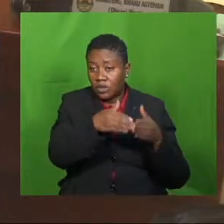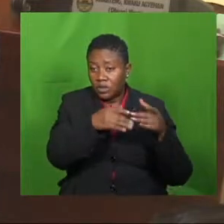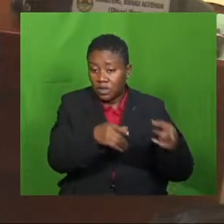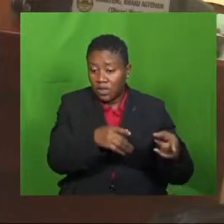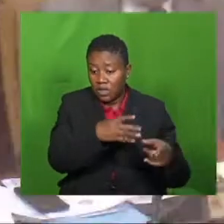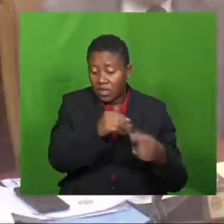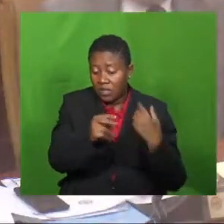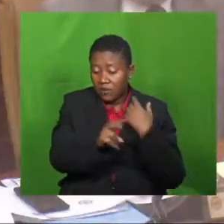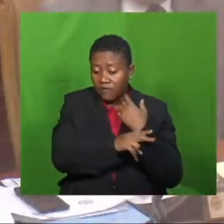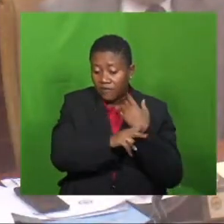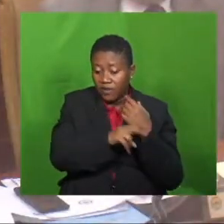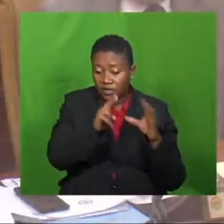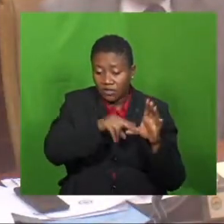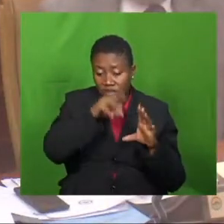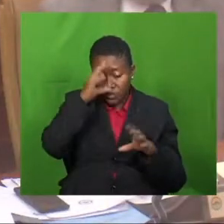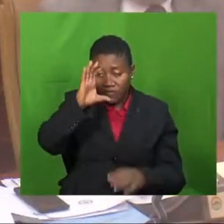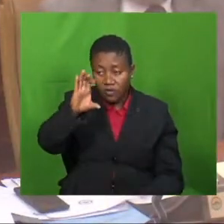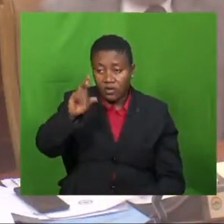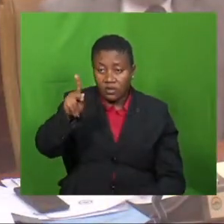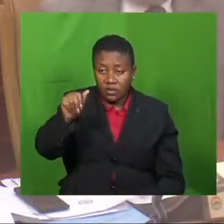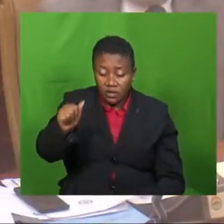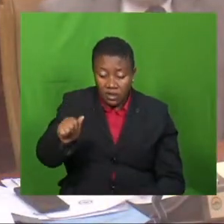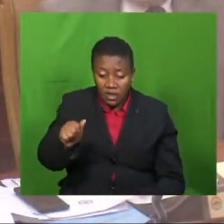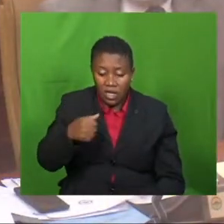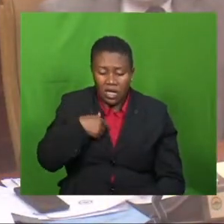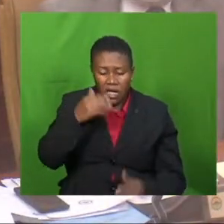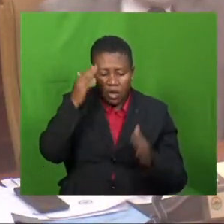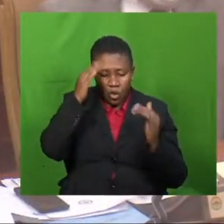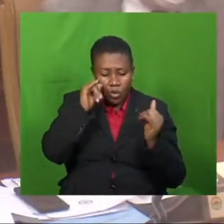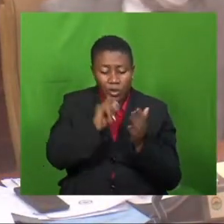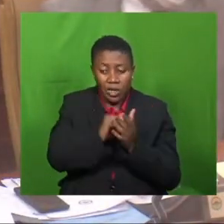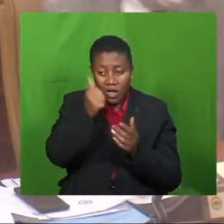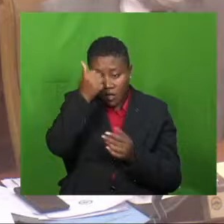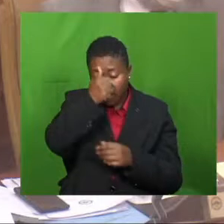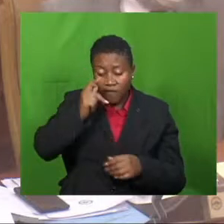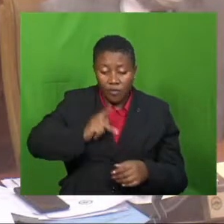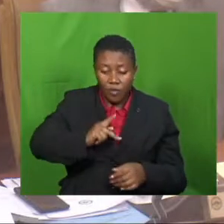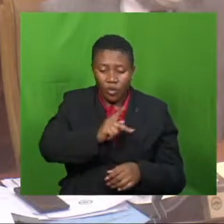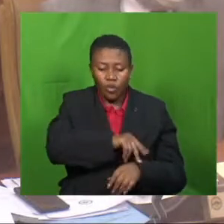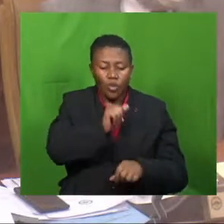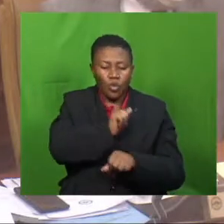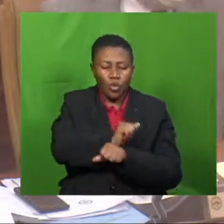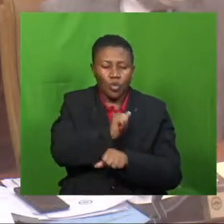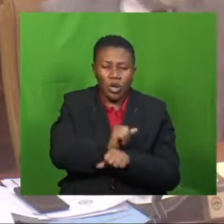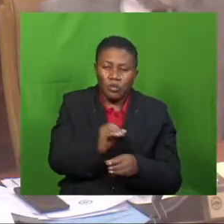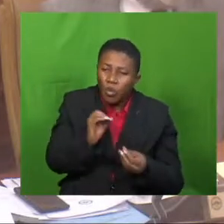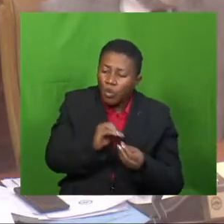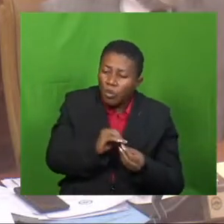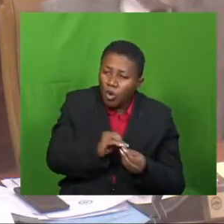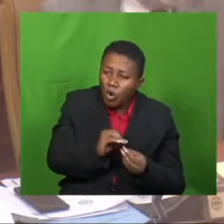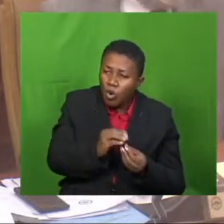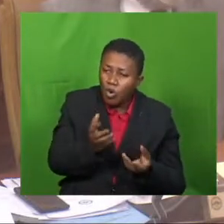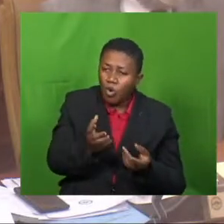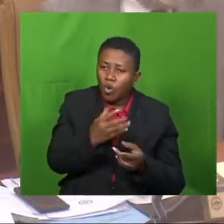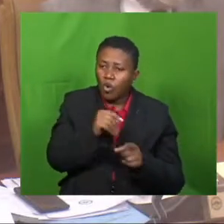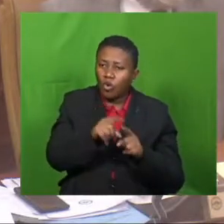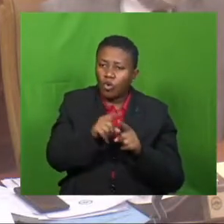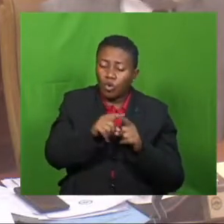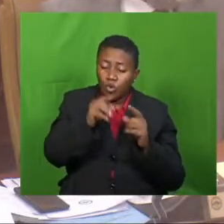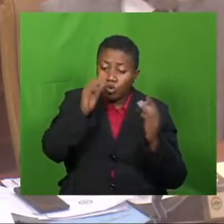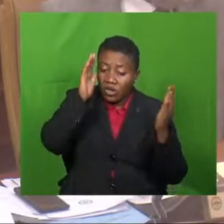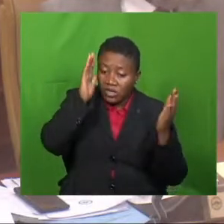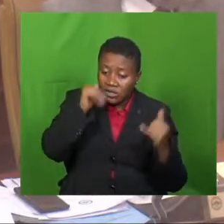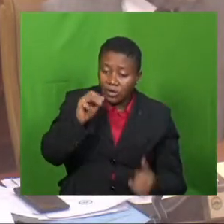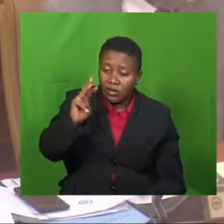Parliament will do more. One of the major resolutions there was respecting the Maputo Protocol